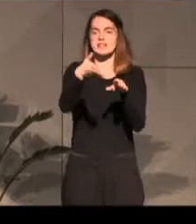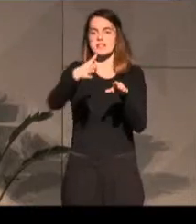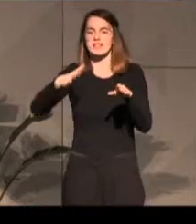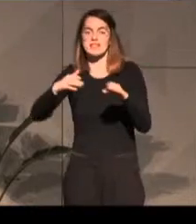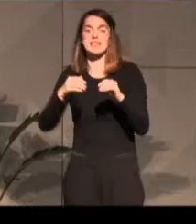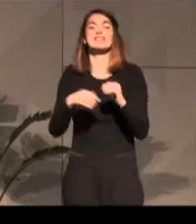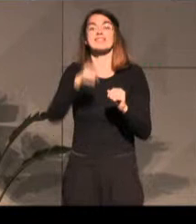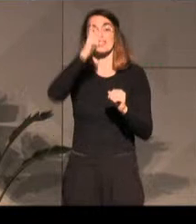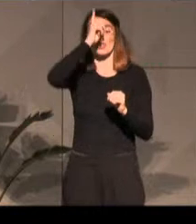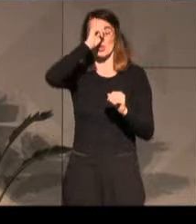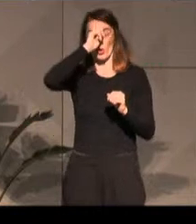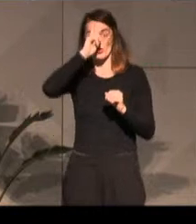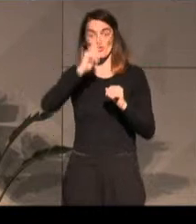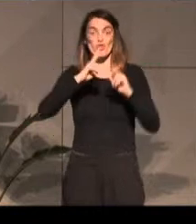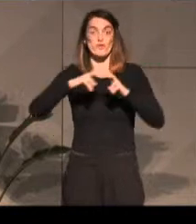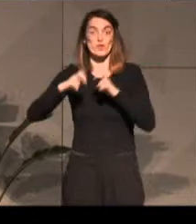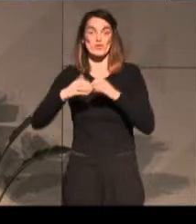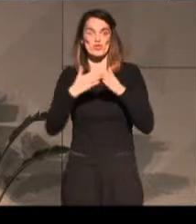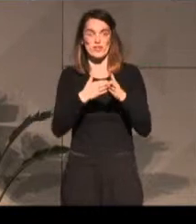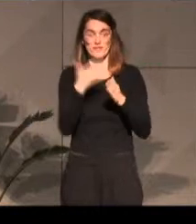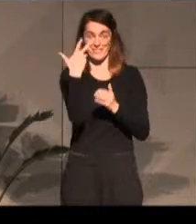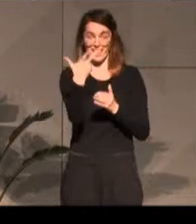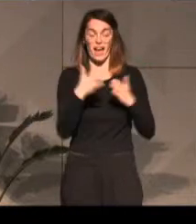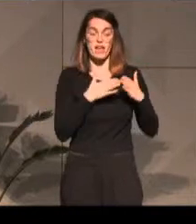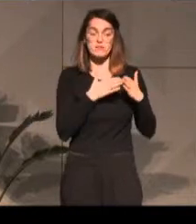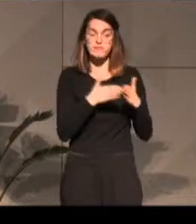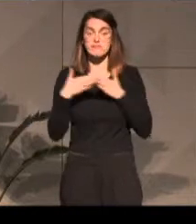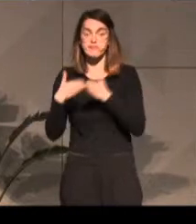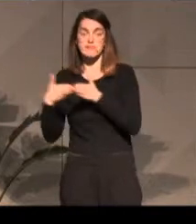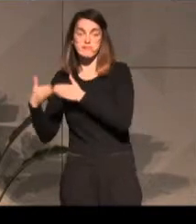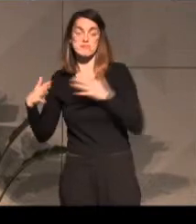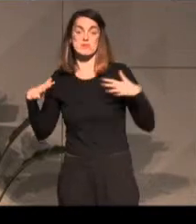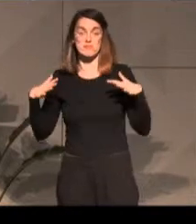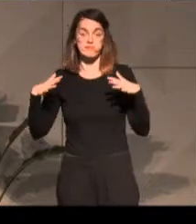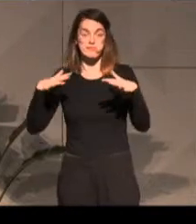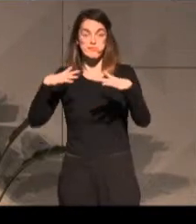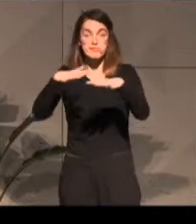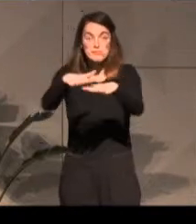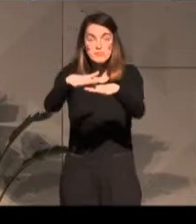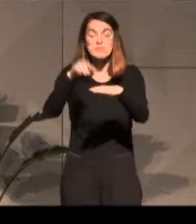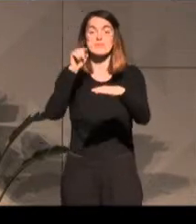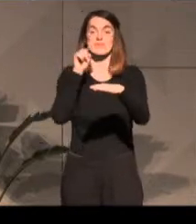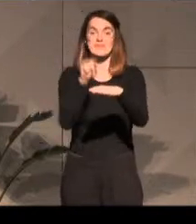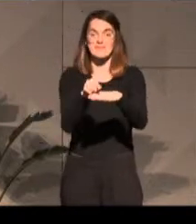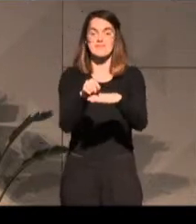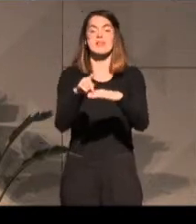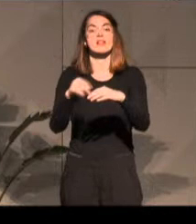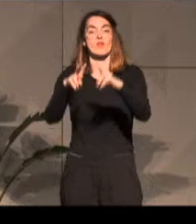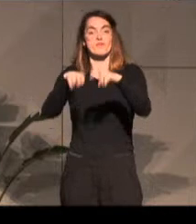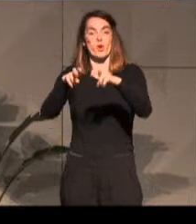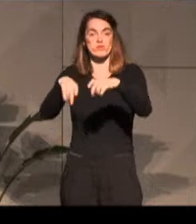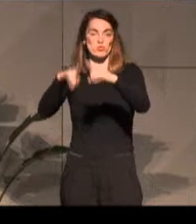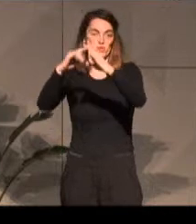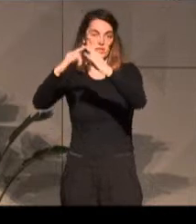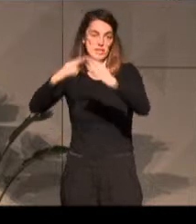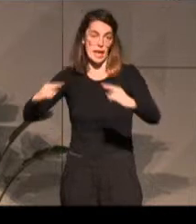to the edge of ice Spitzbergen. We carried out the rendezvous and went